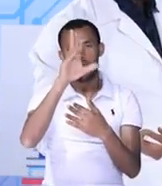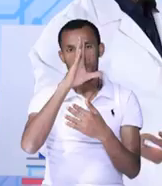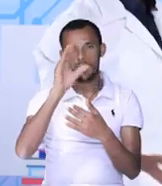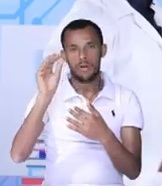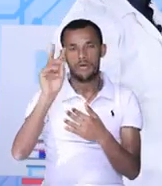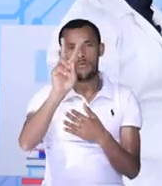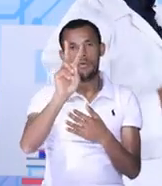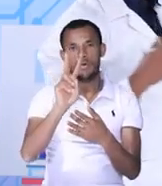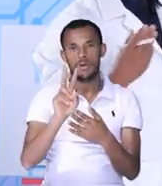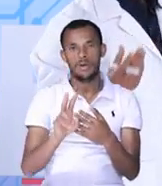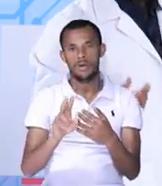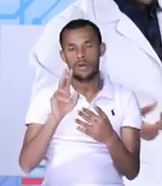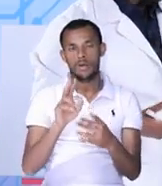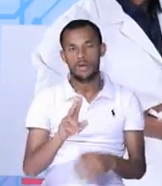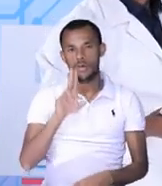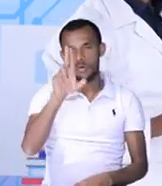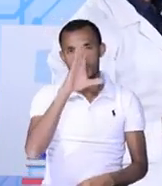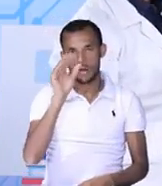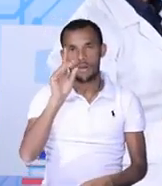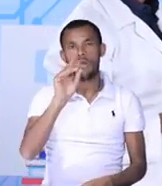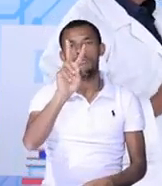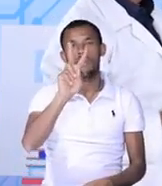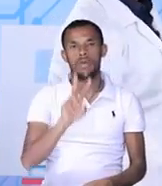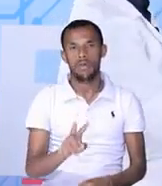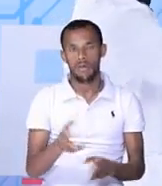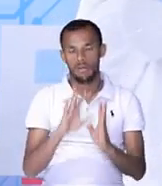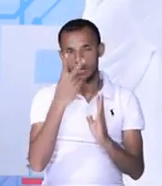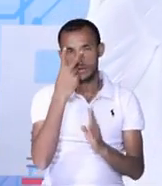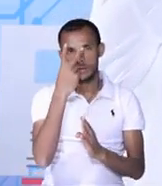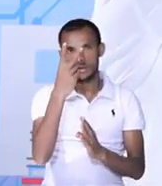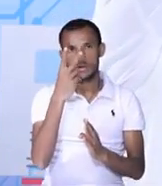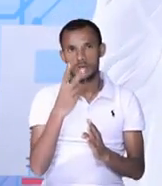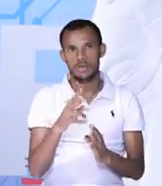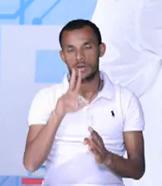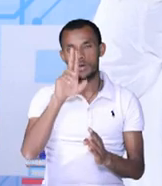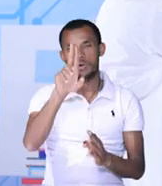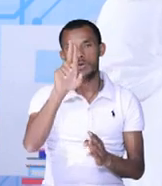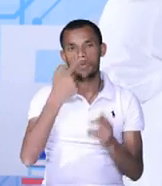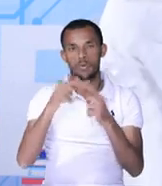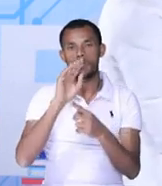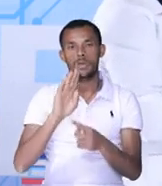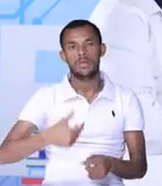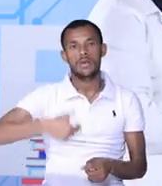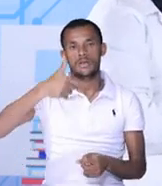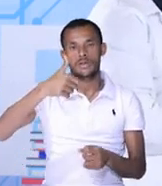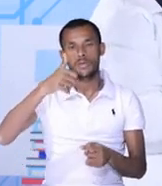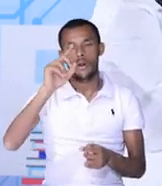v, u and dv. Let's assume u to be the other one, e raised to